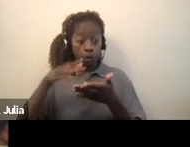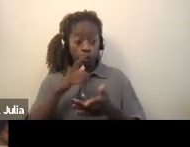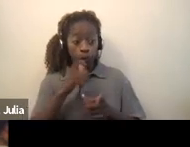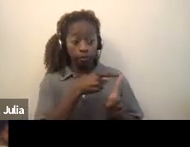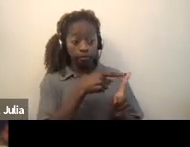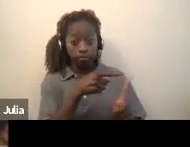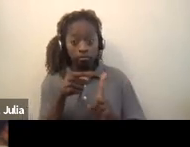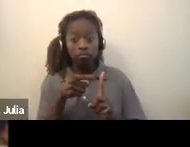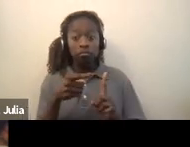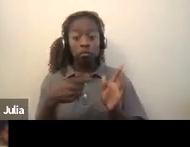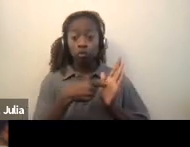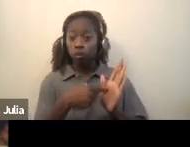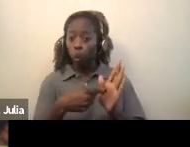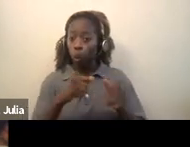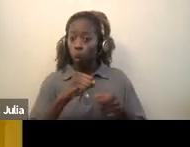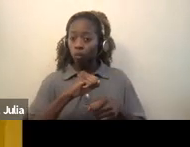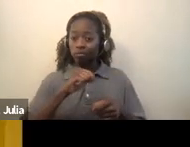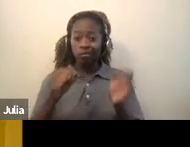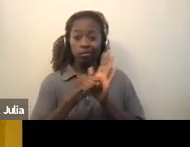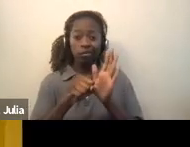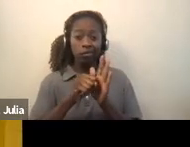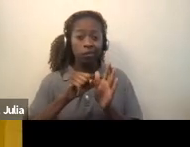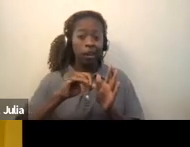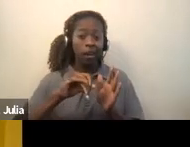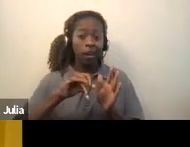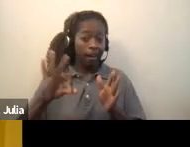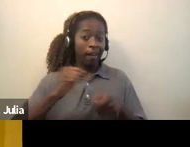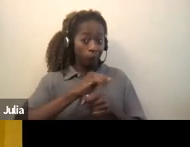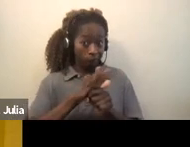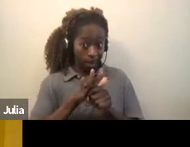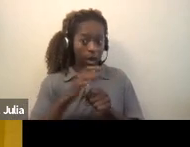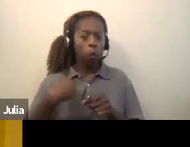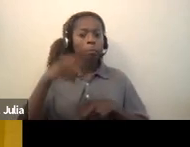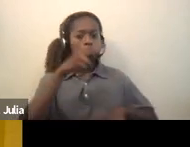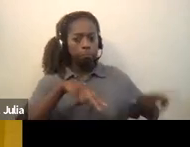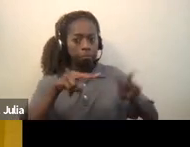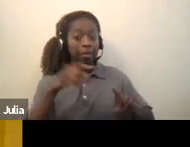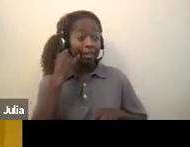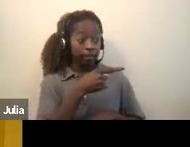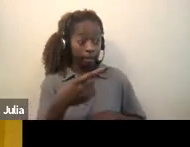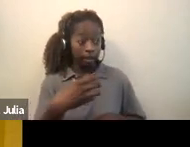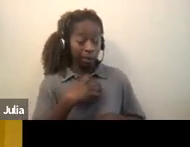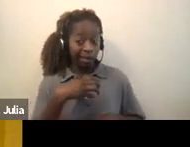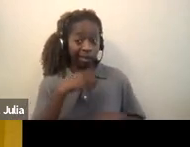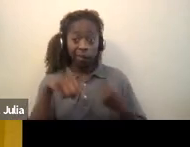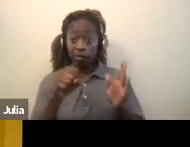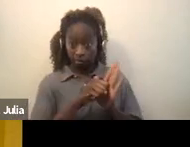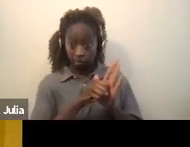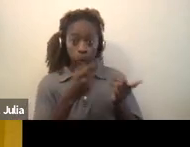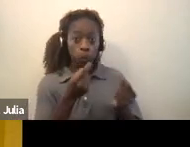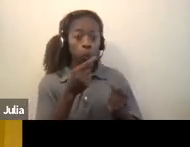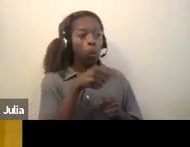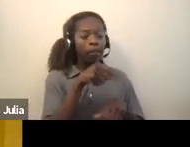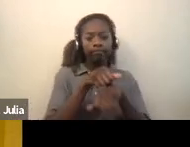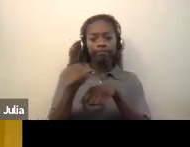covid19 any student who complains of any of the symptoms of covid19 will visit the nurse and have